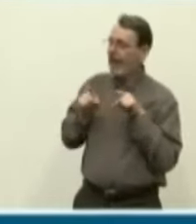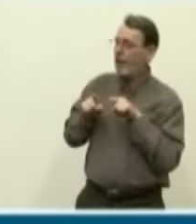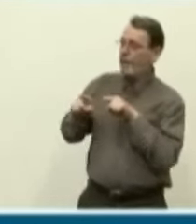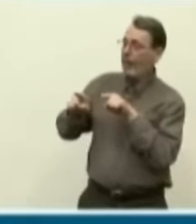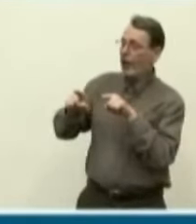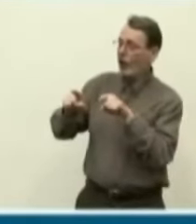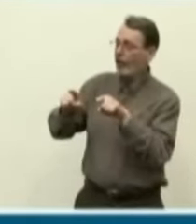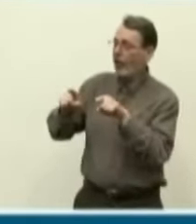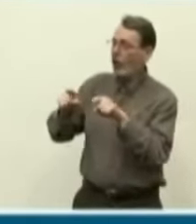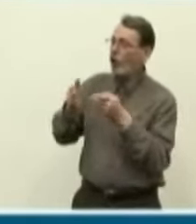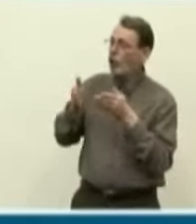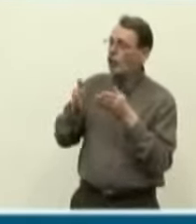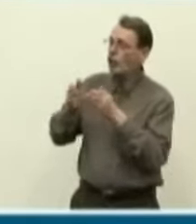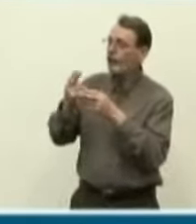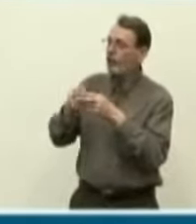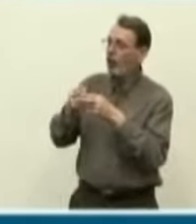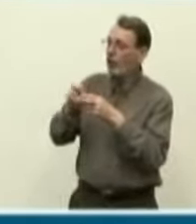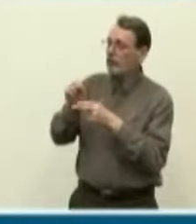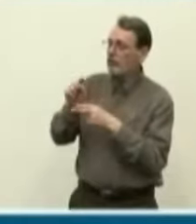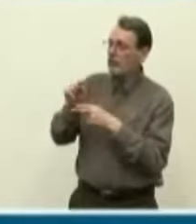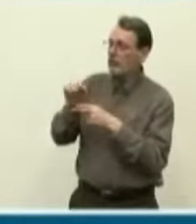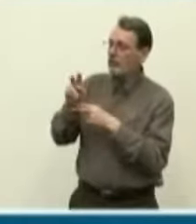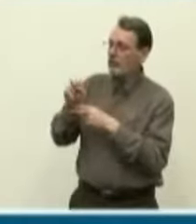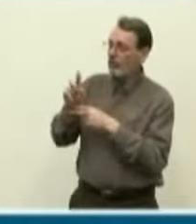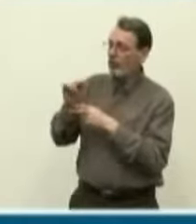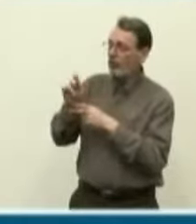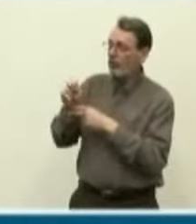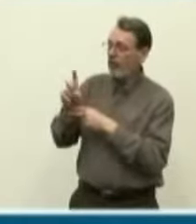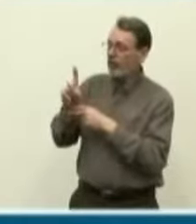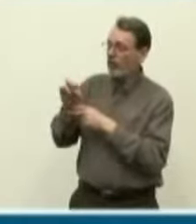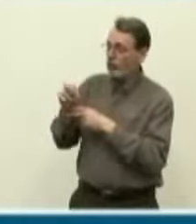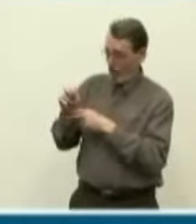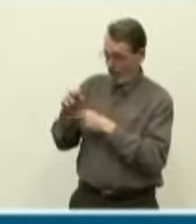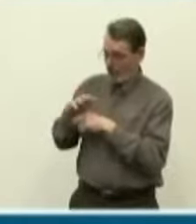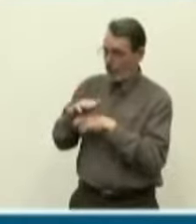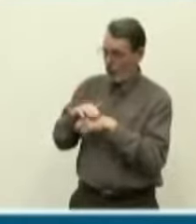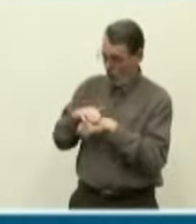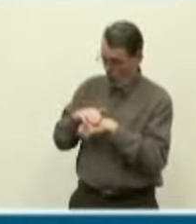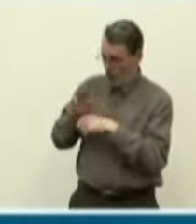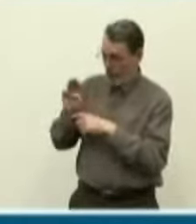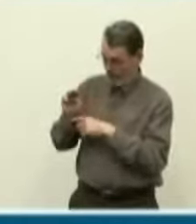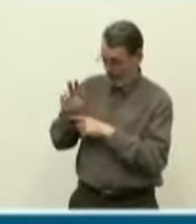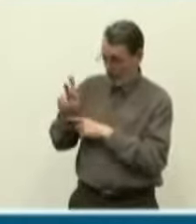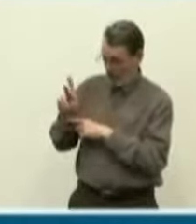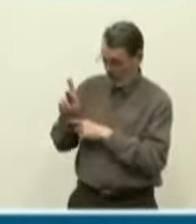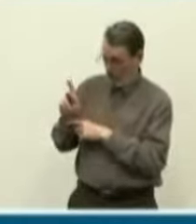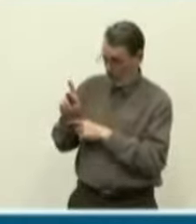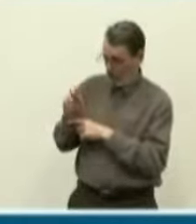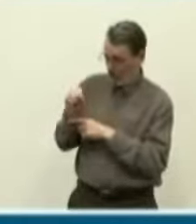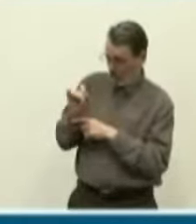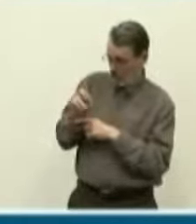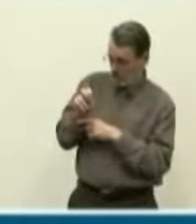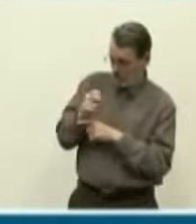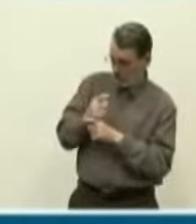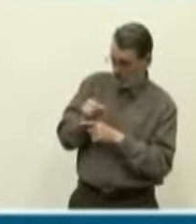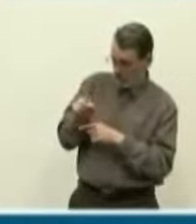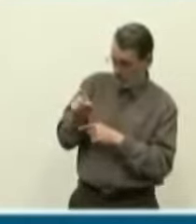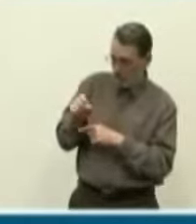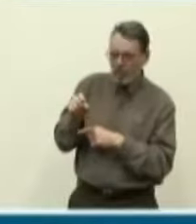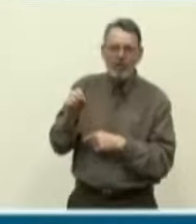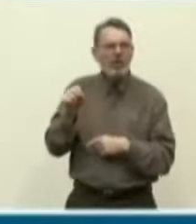11:40. So I think the parallel street is a Stoley Drive. Wanted to make sure that you are on the Martin Luther King side.